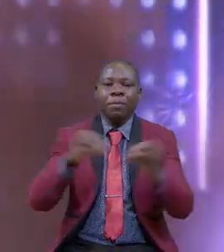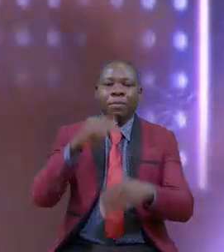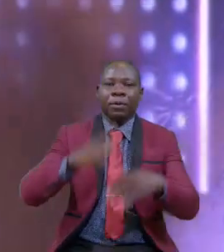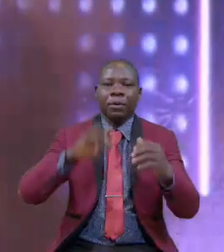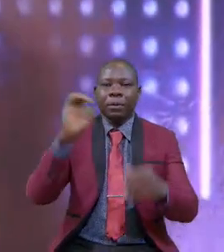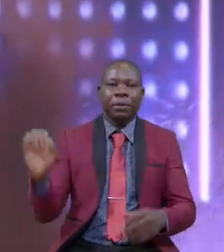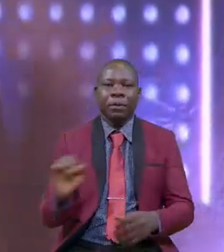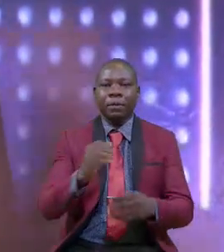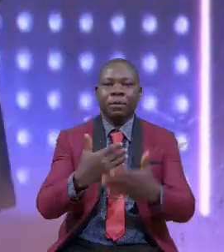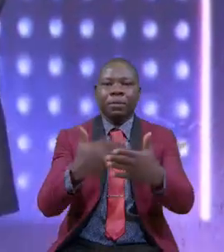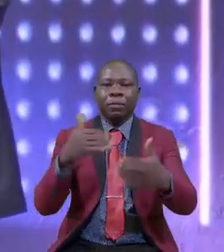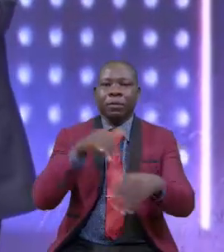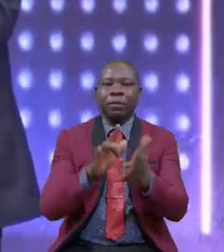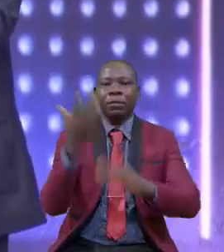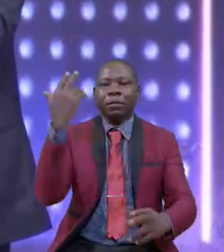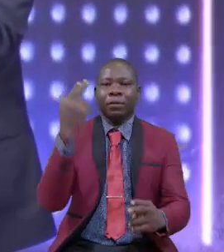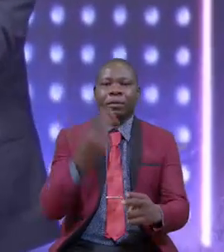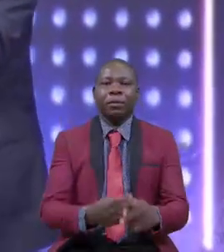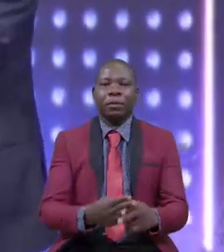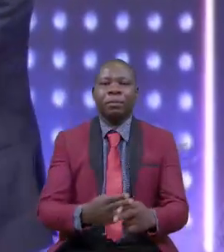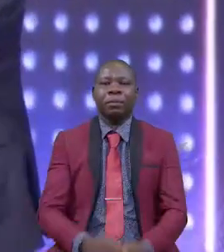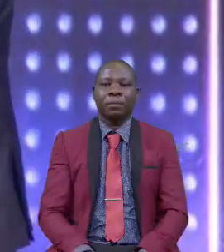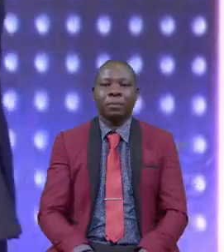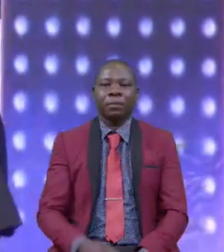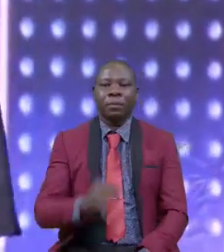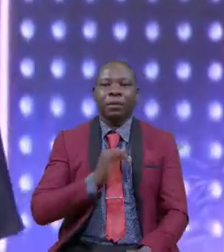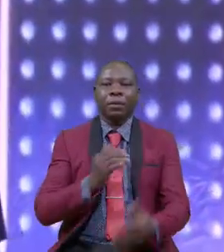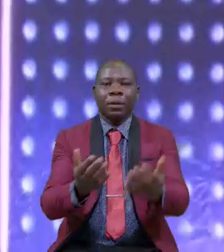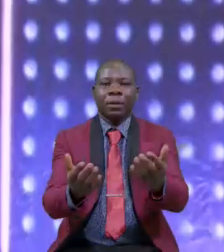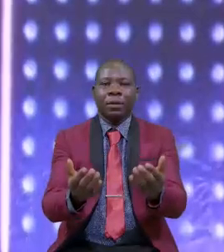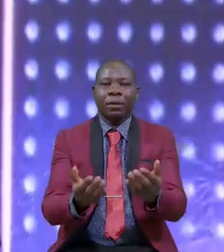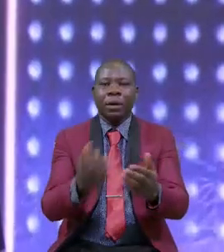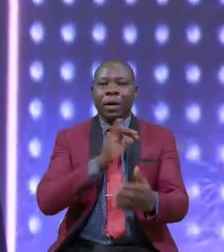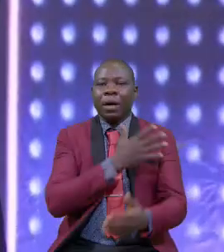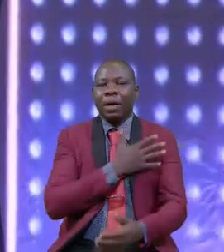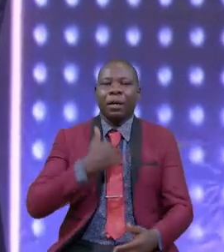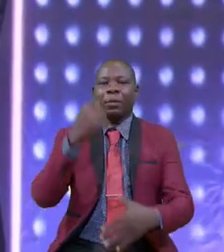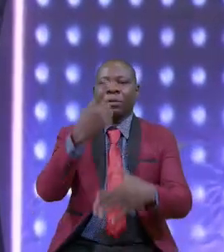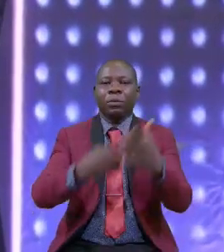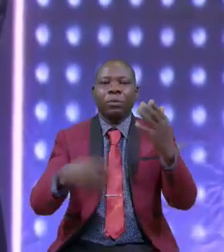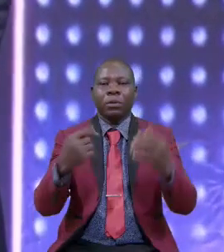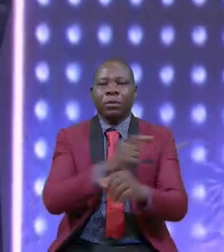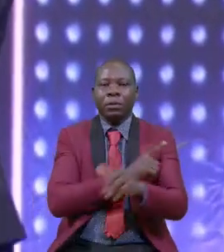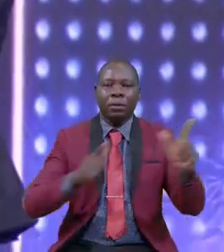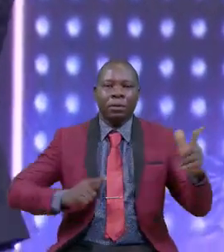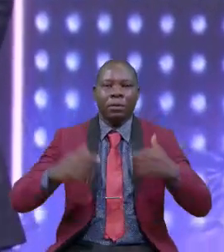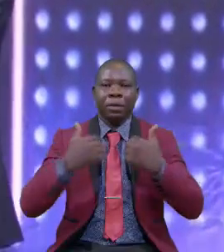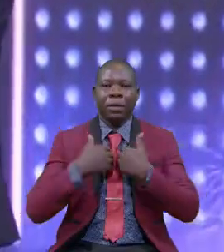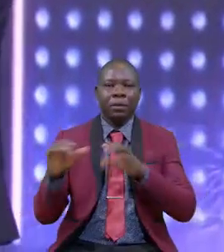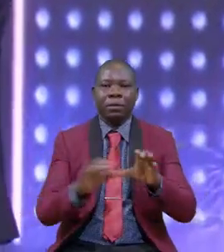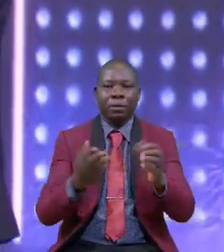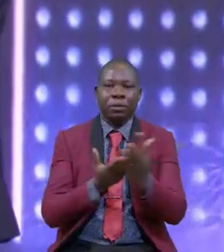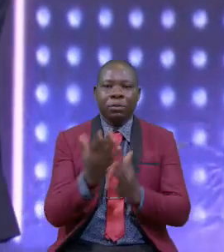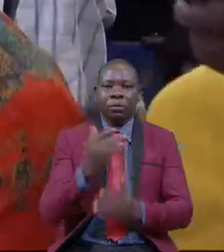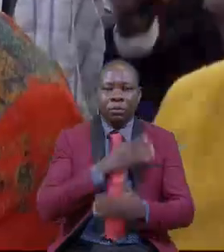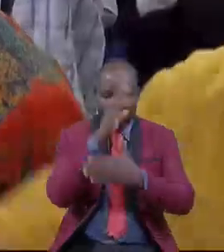name. And what the Lord has done through my humble self, I pass on to you.